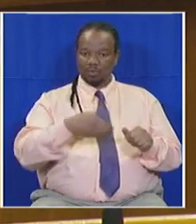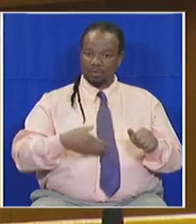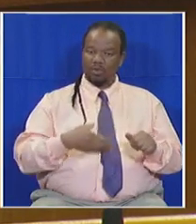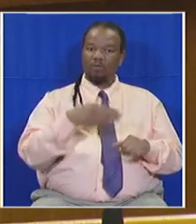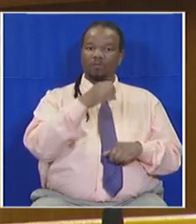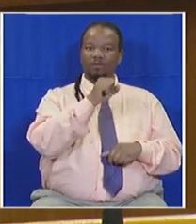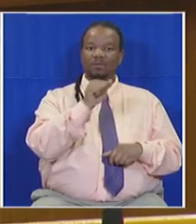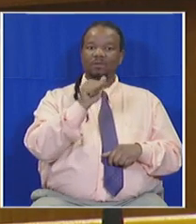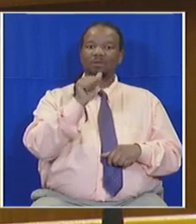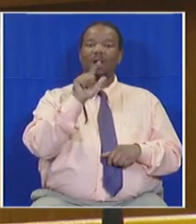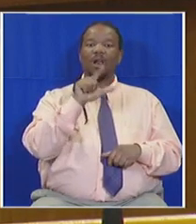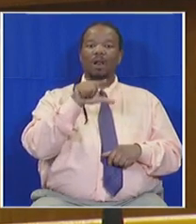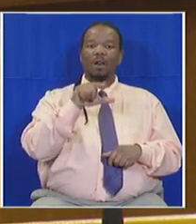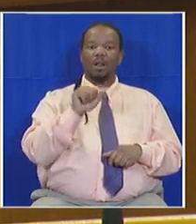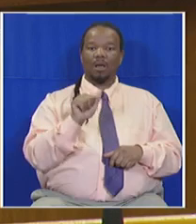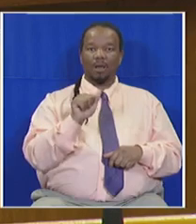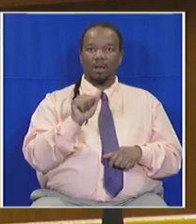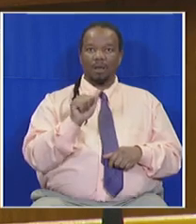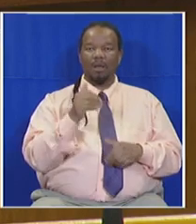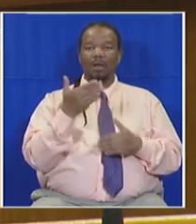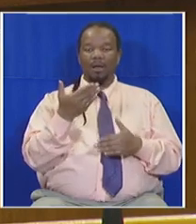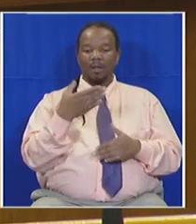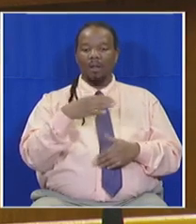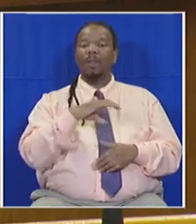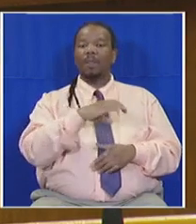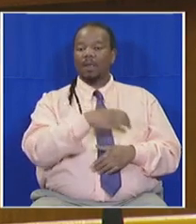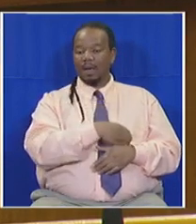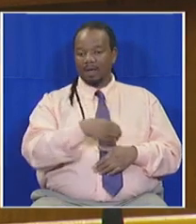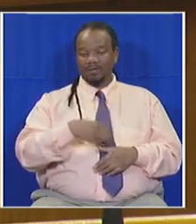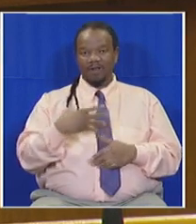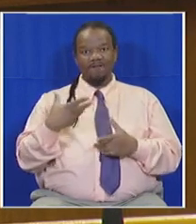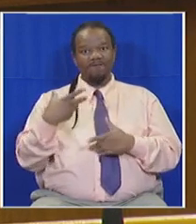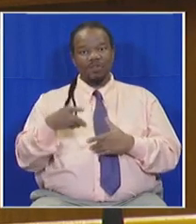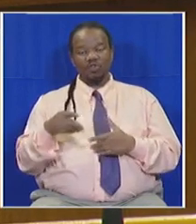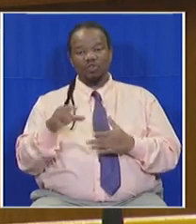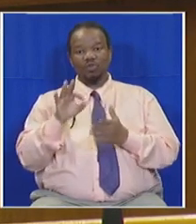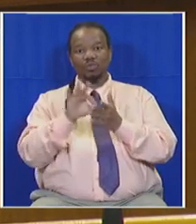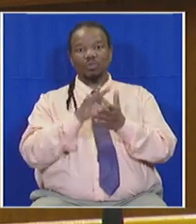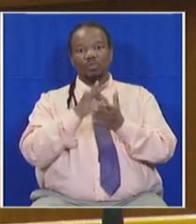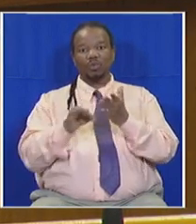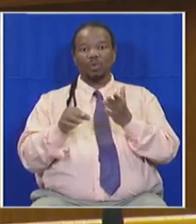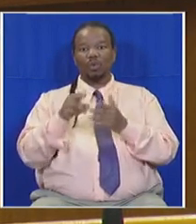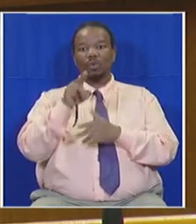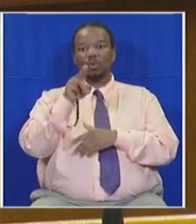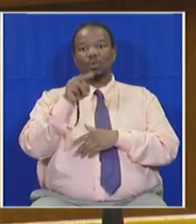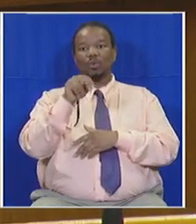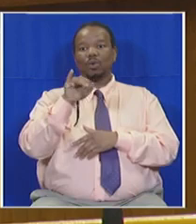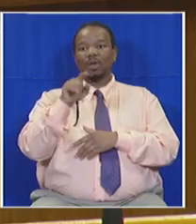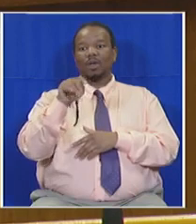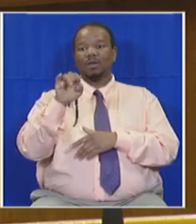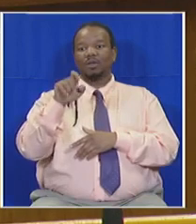Association, Councillor Parks Tau, on his election as the president of the United Cities and Local Government